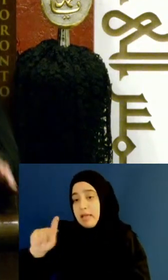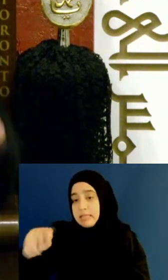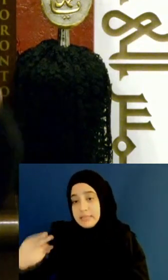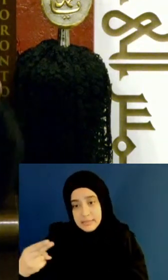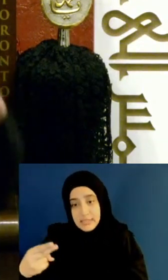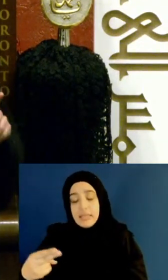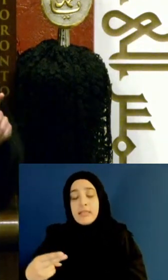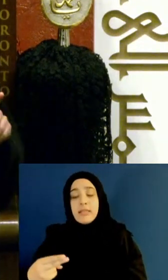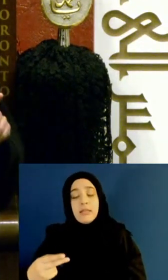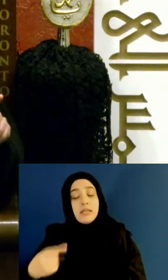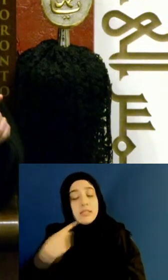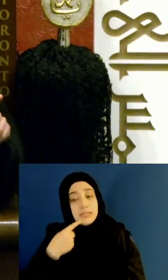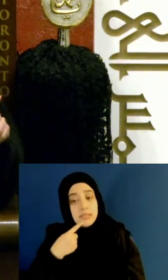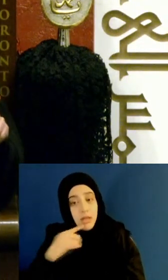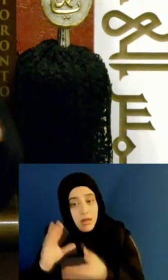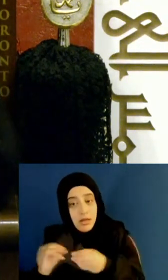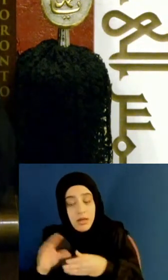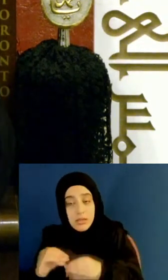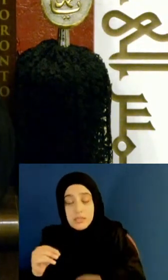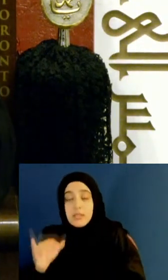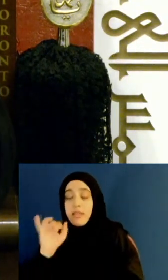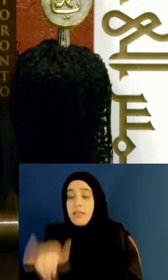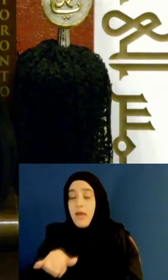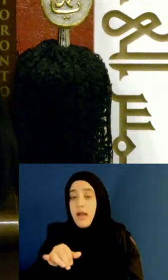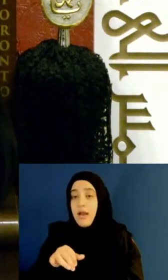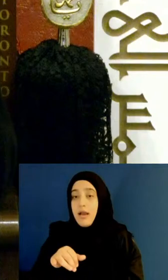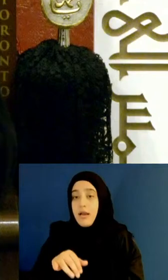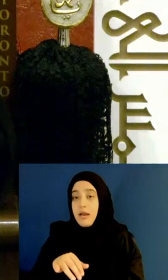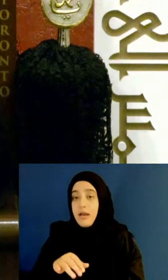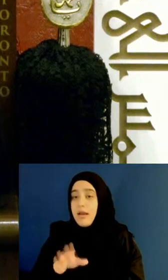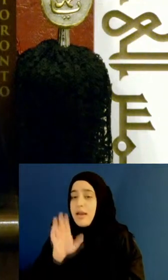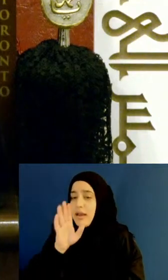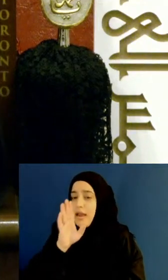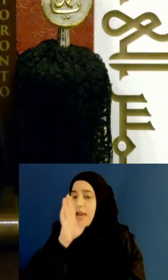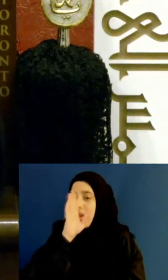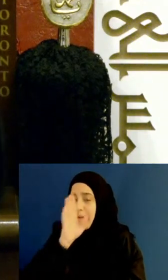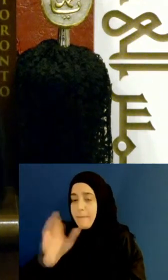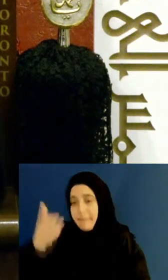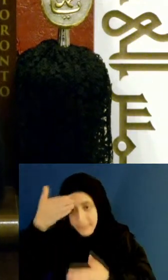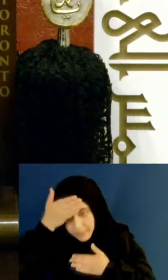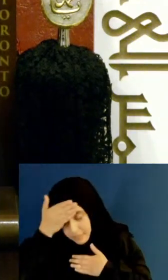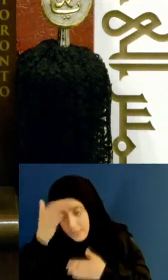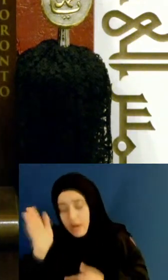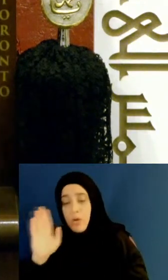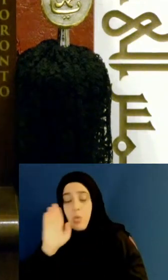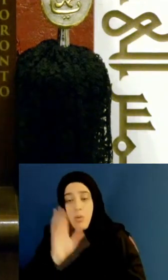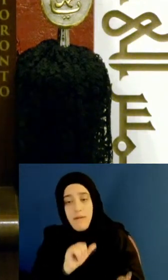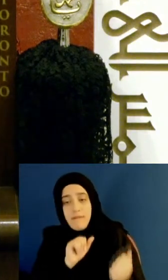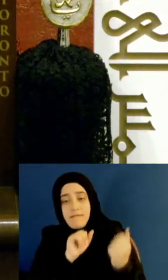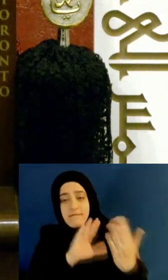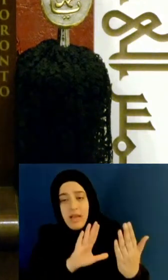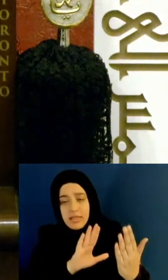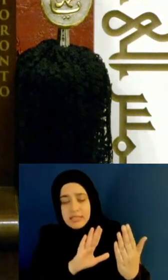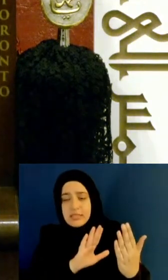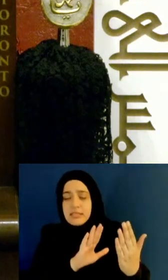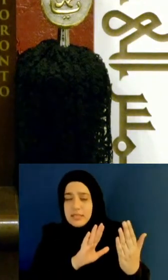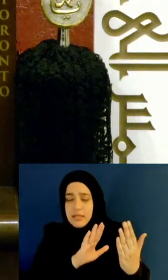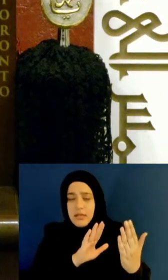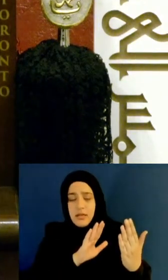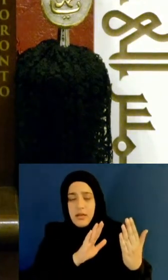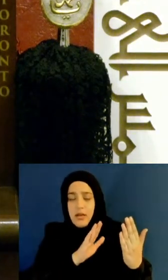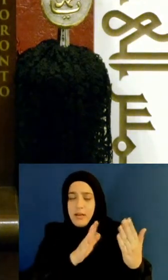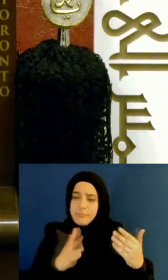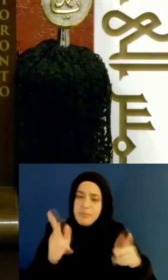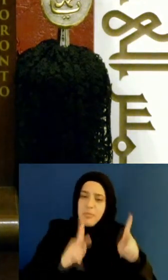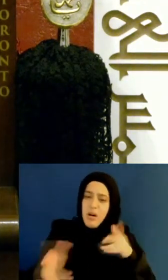himself will face an intense dissension, opposition, and rebellion from those